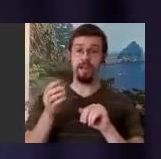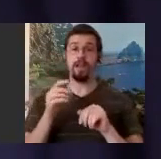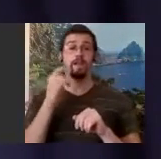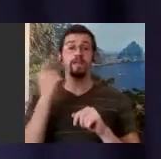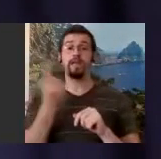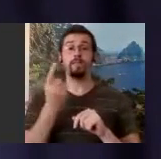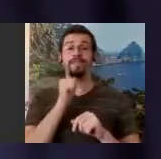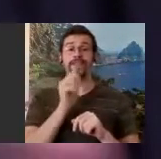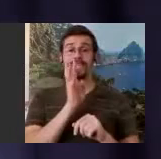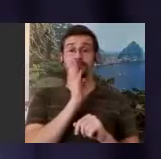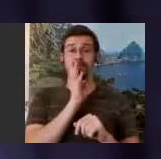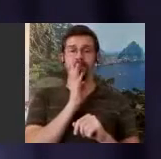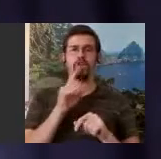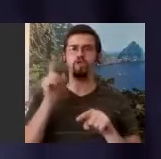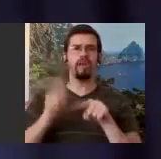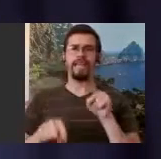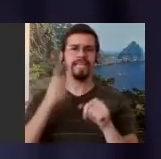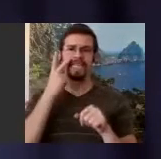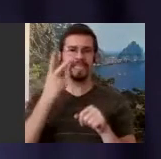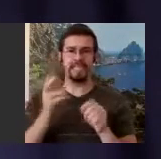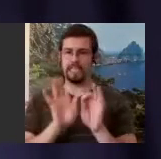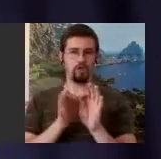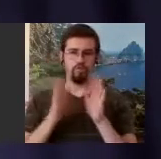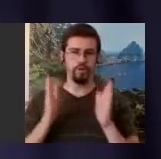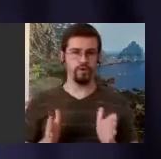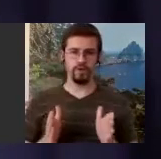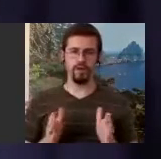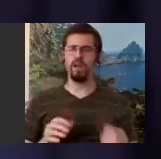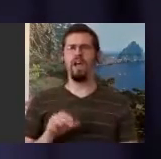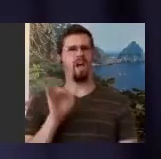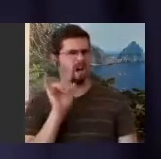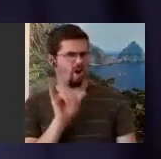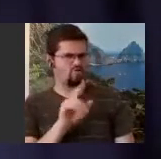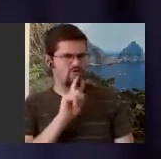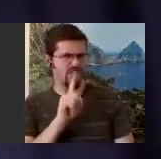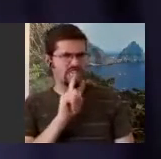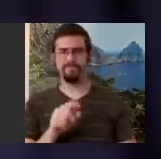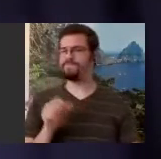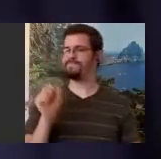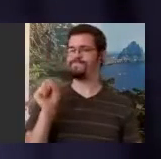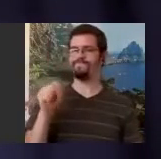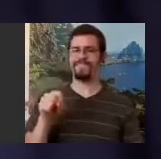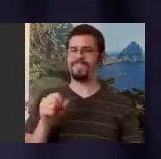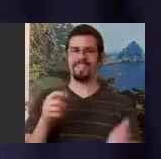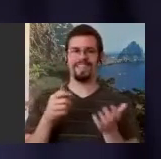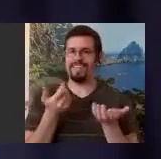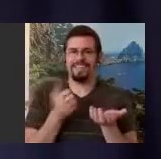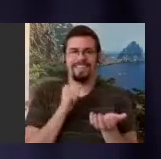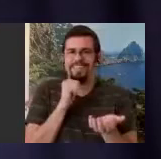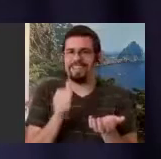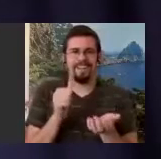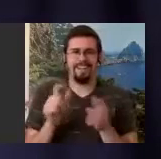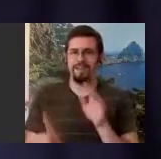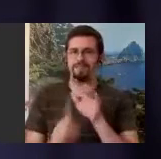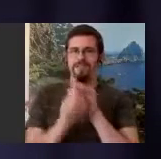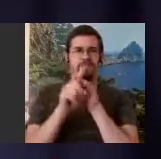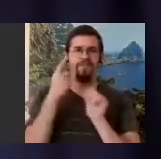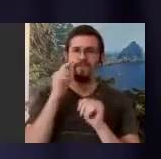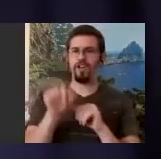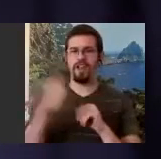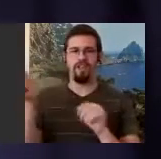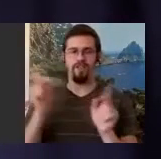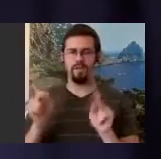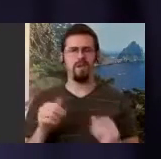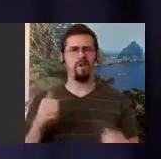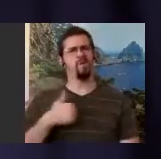speaking, then you can't see the sign language interpretation. Oh, really? Yeah, I don't know if that's not true for anyone else. I'm so sorry to hear that.